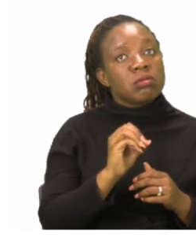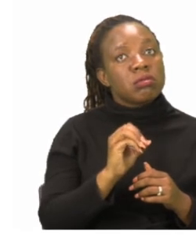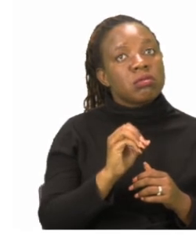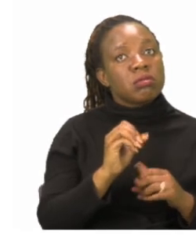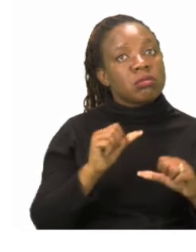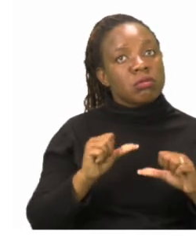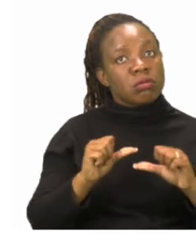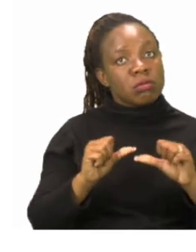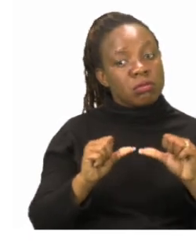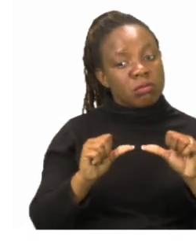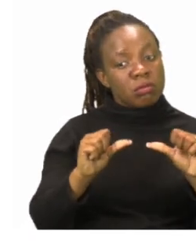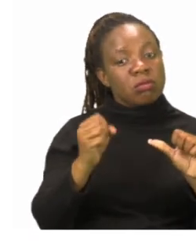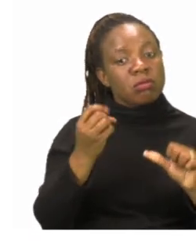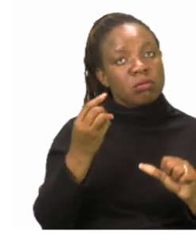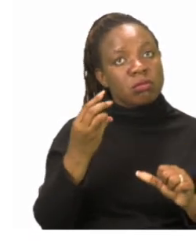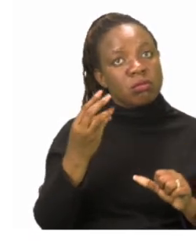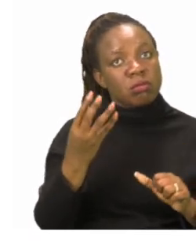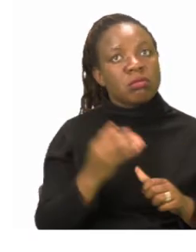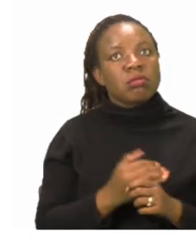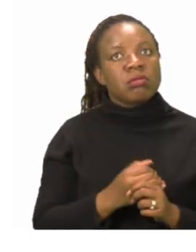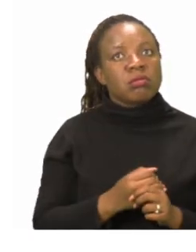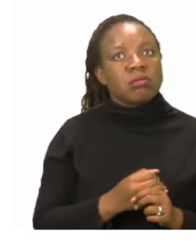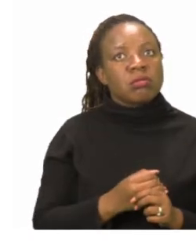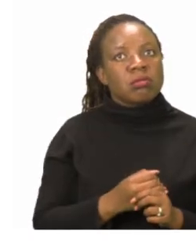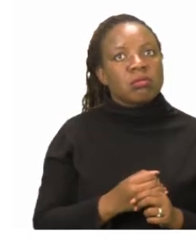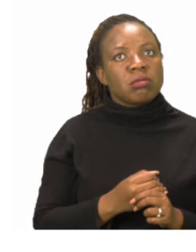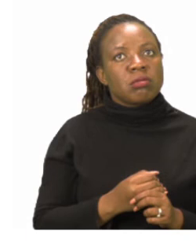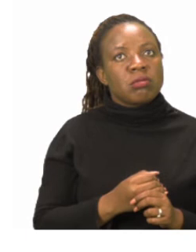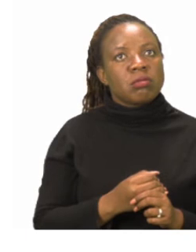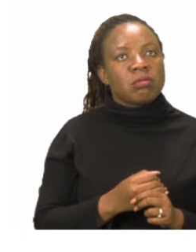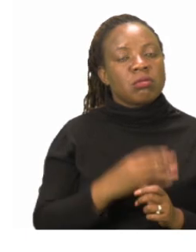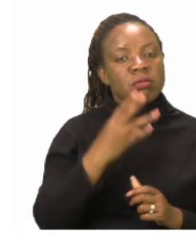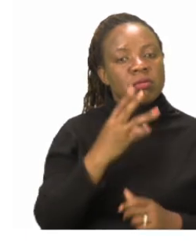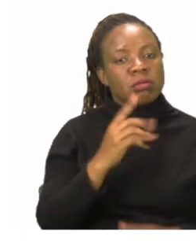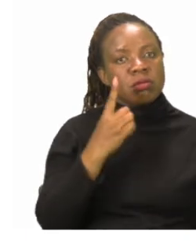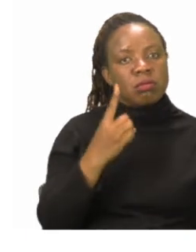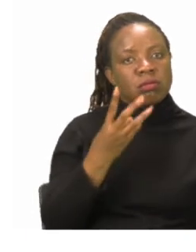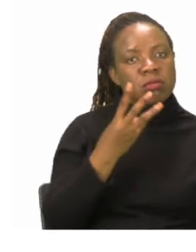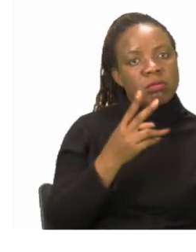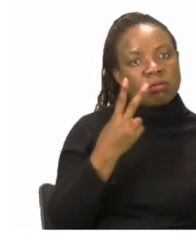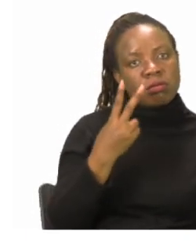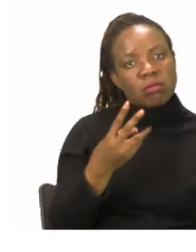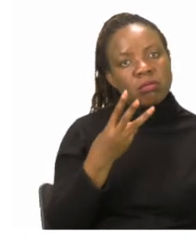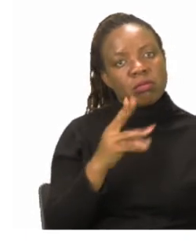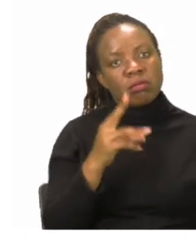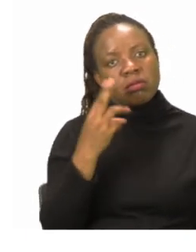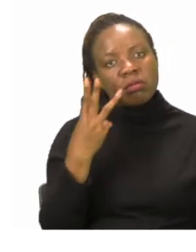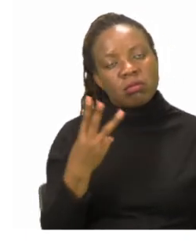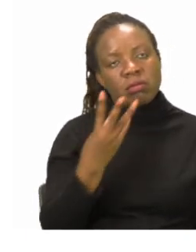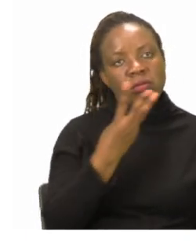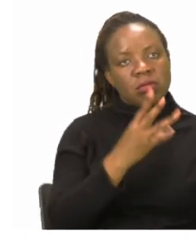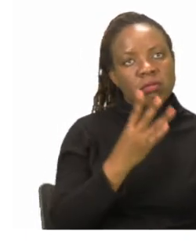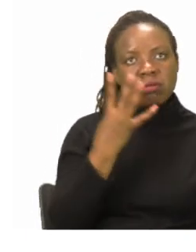count upwards to the biggest, we will count 61, 62,